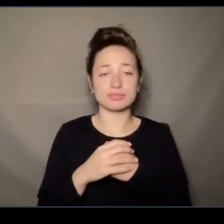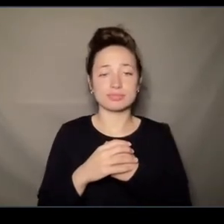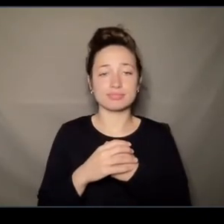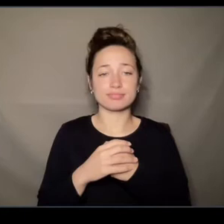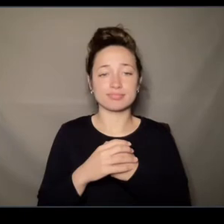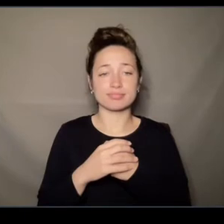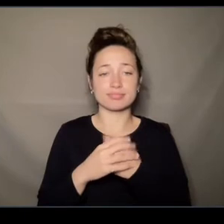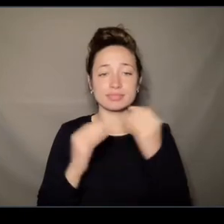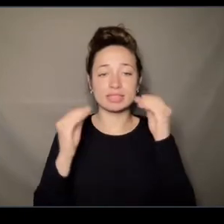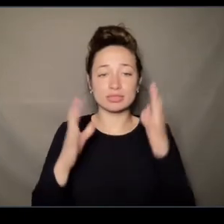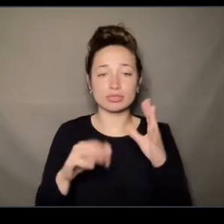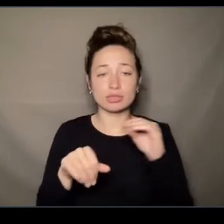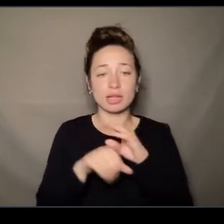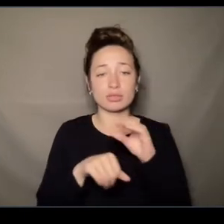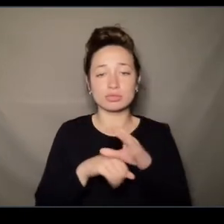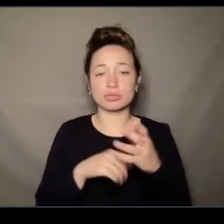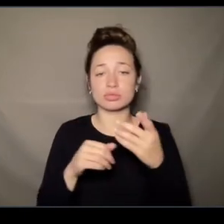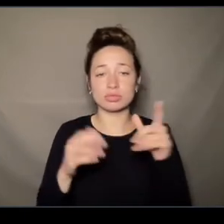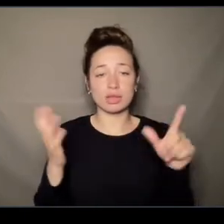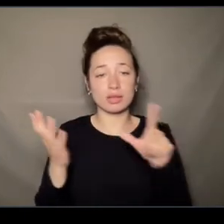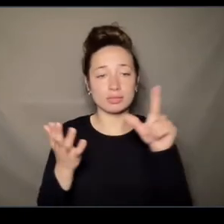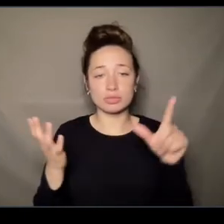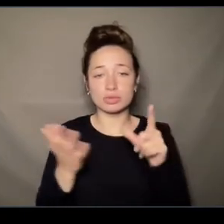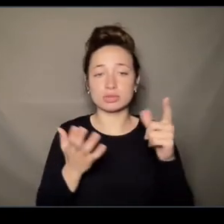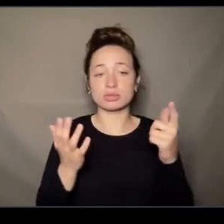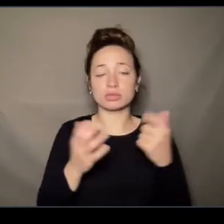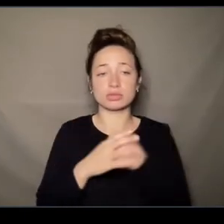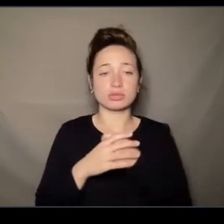not. Teachers and counselors